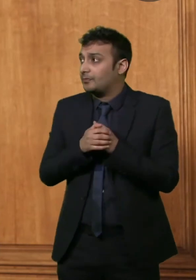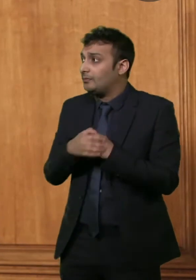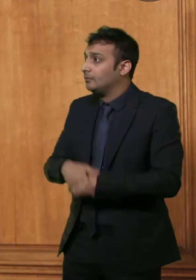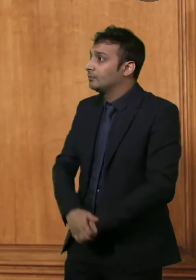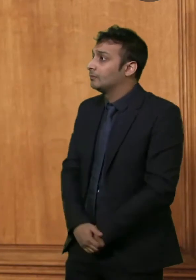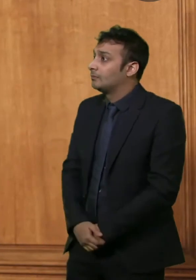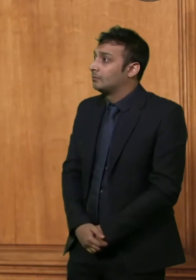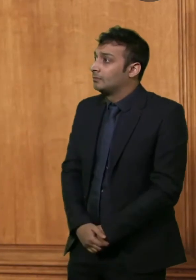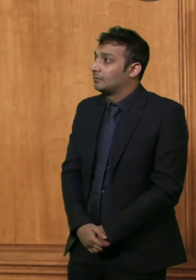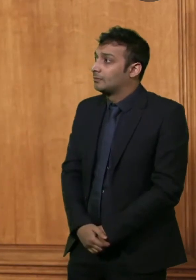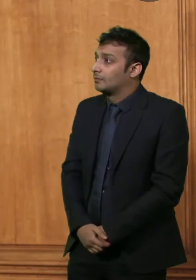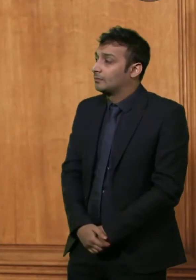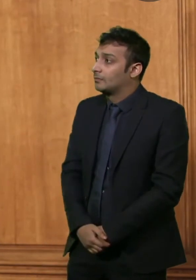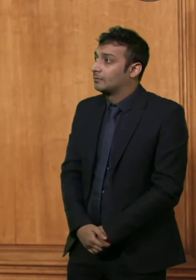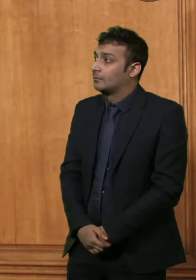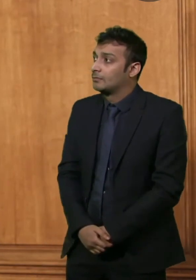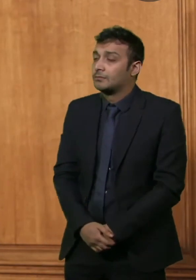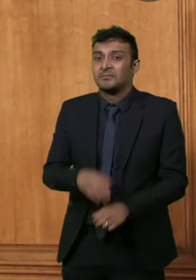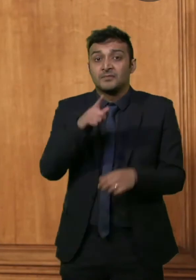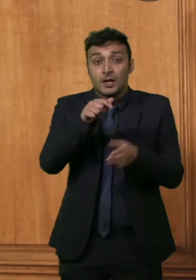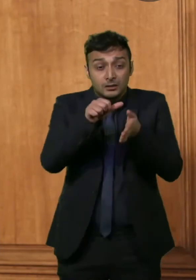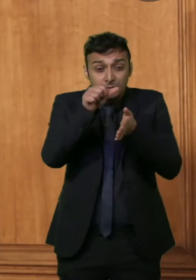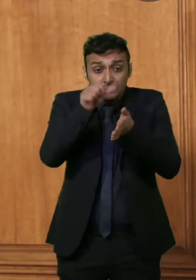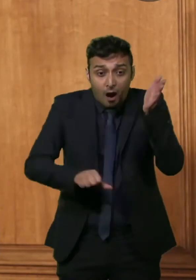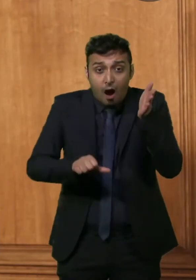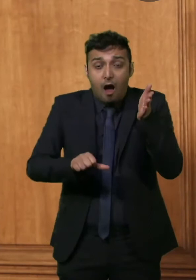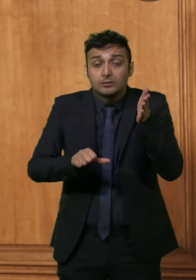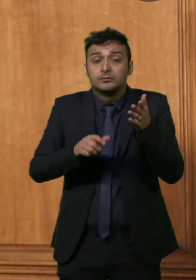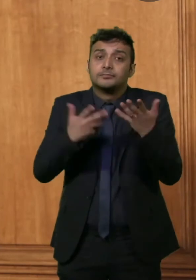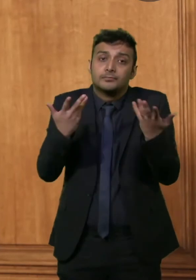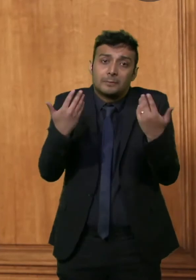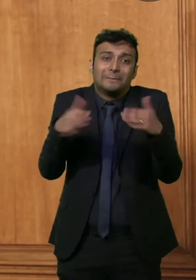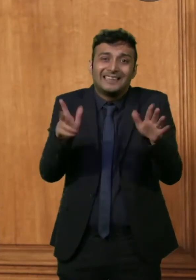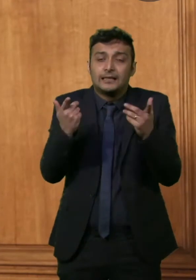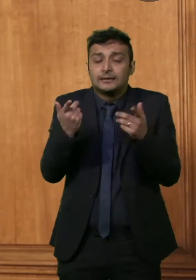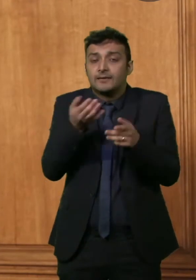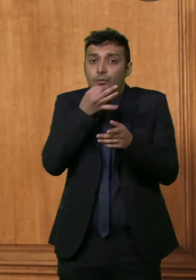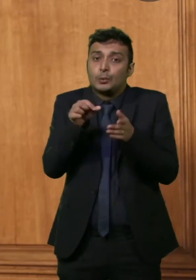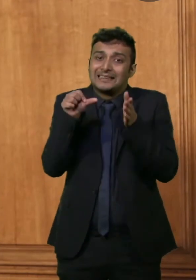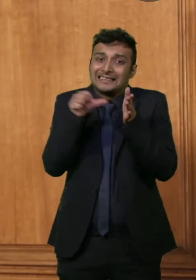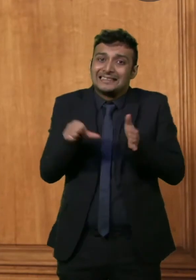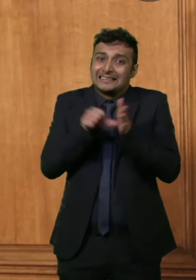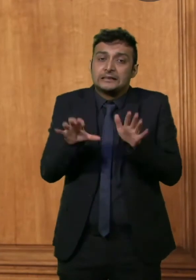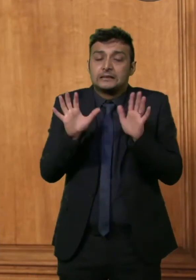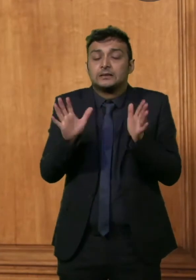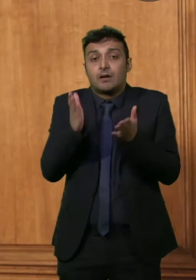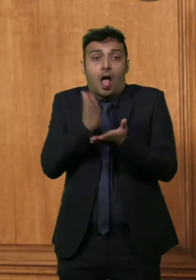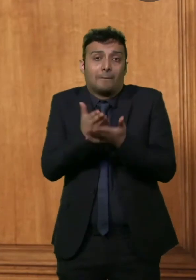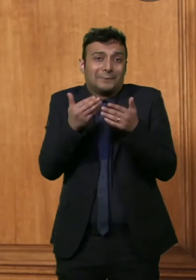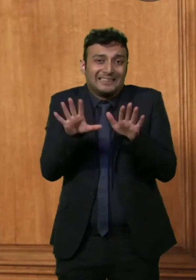problems, and there's no question that there have been, we're fixing those now with